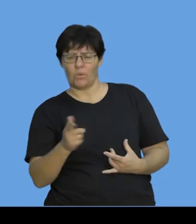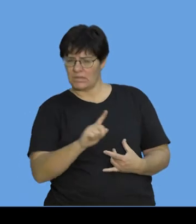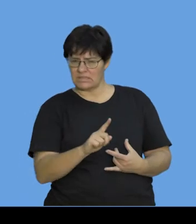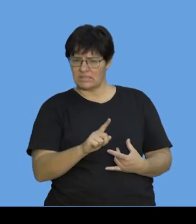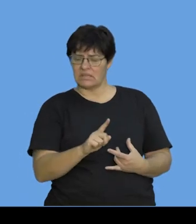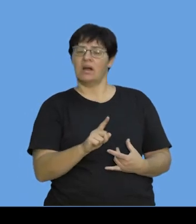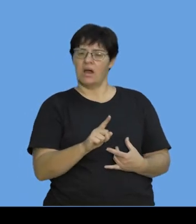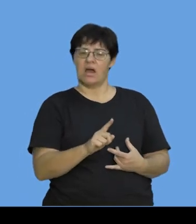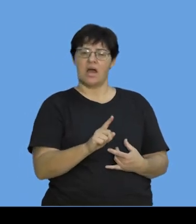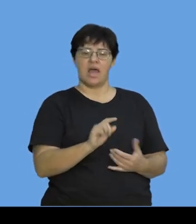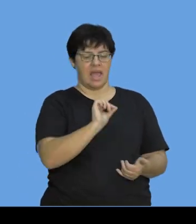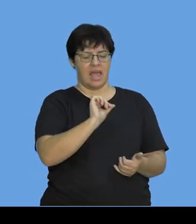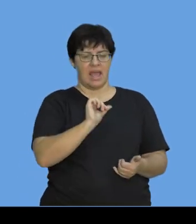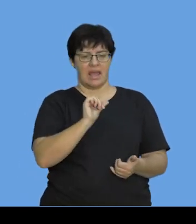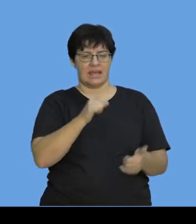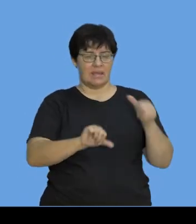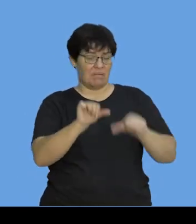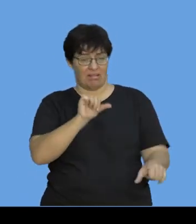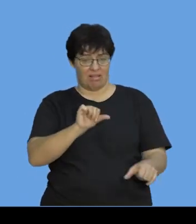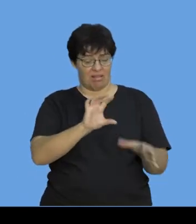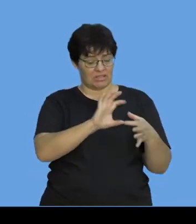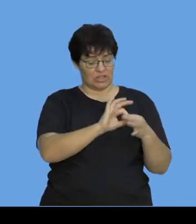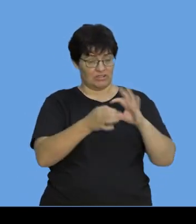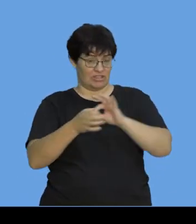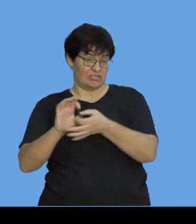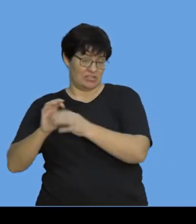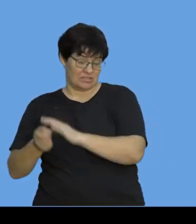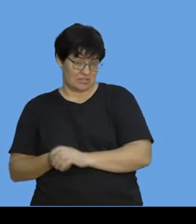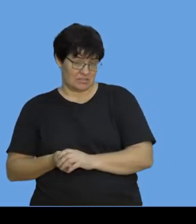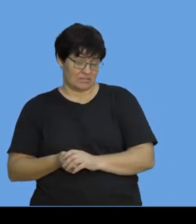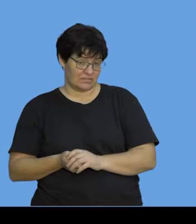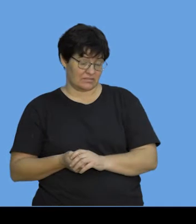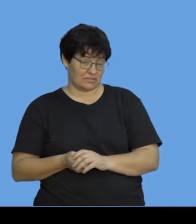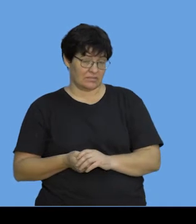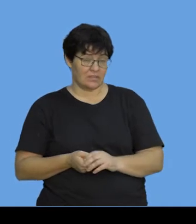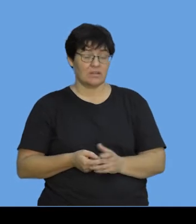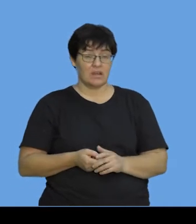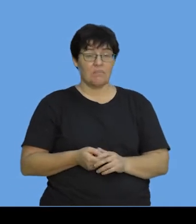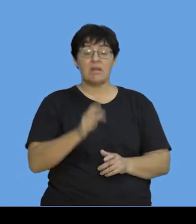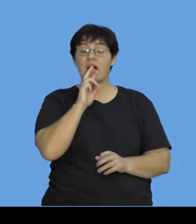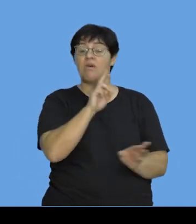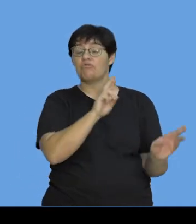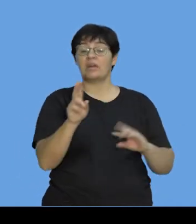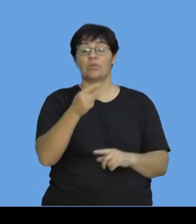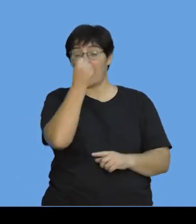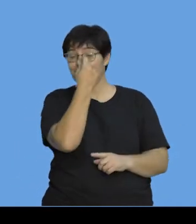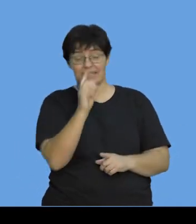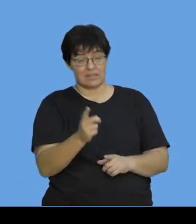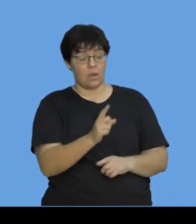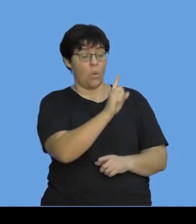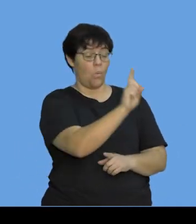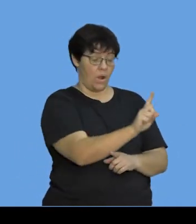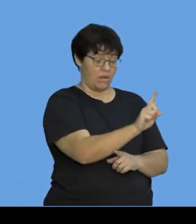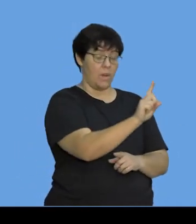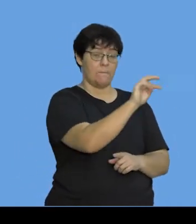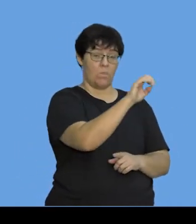change. So what we managed to understand from the balanced equation of reaction is that a mole of